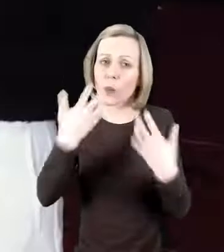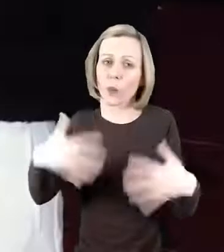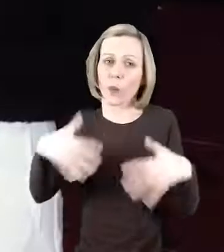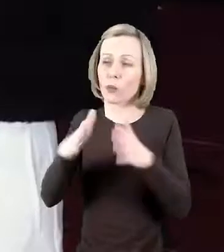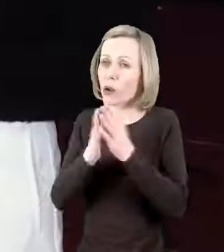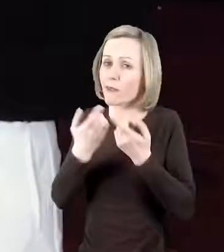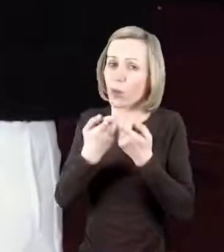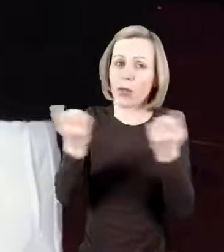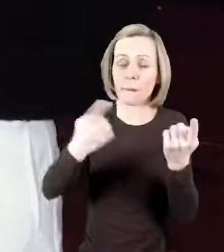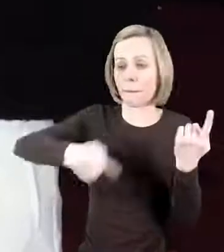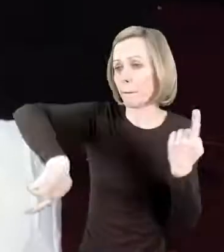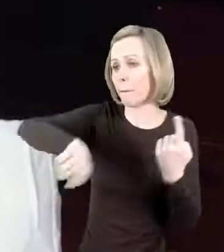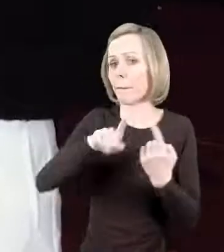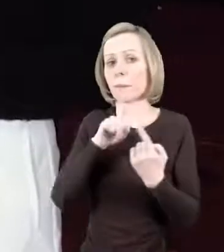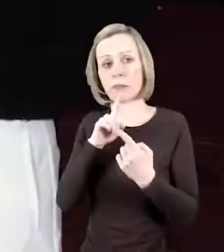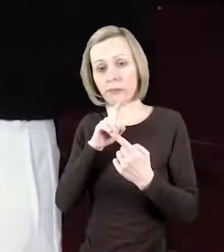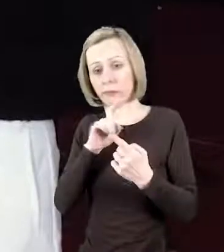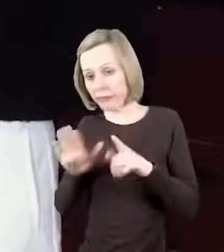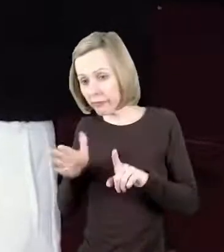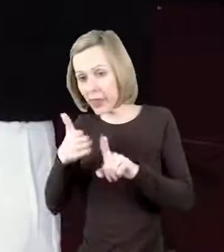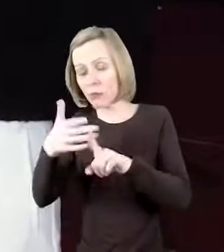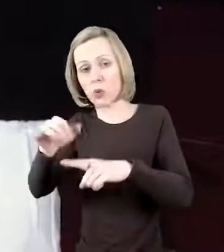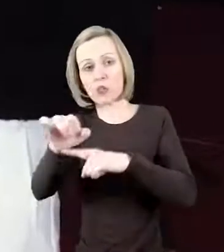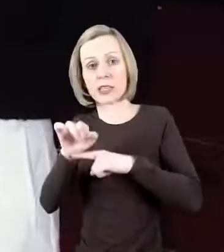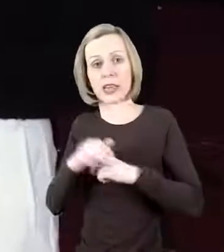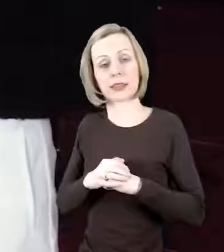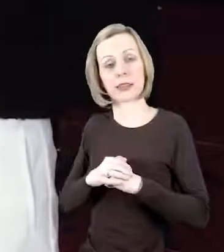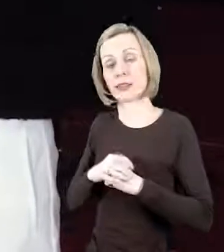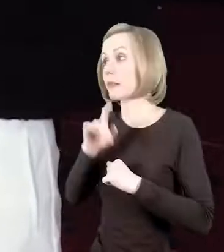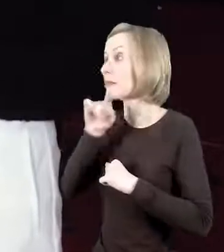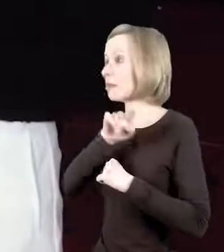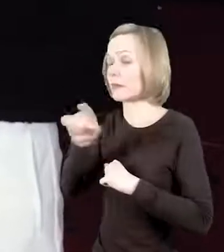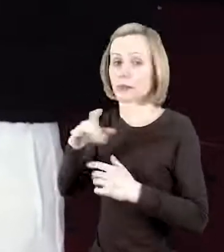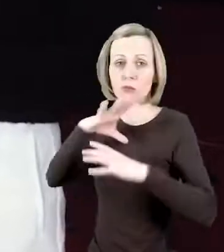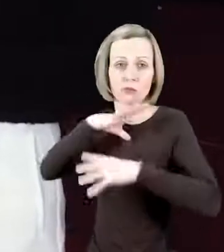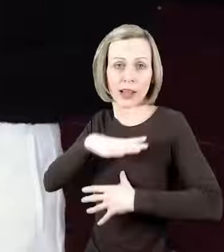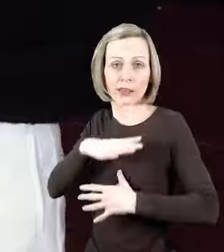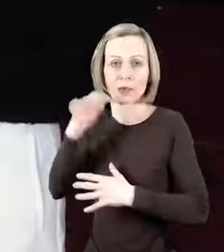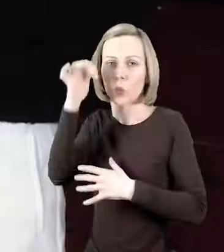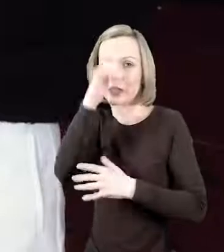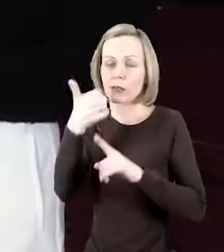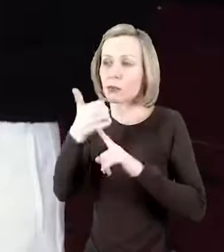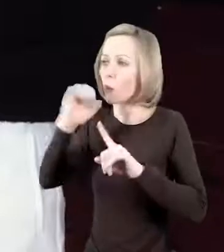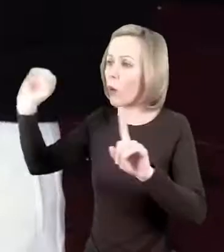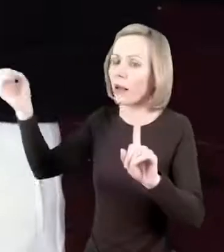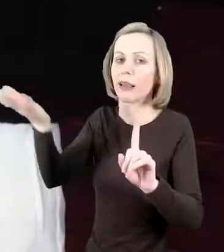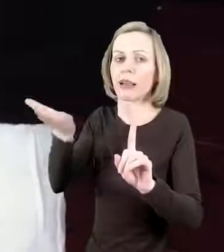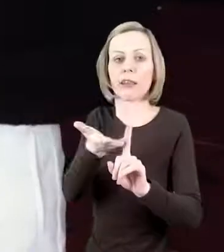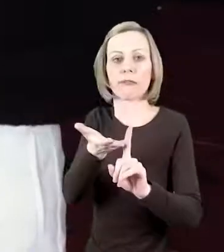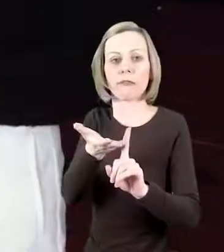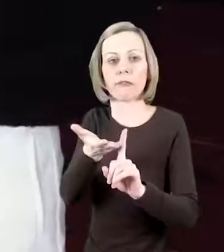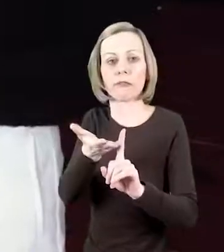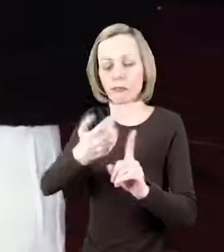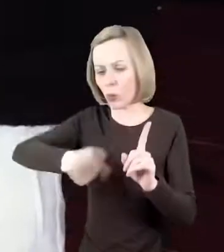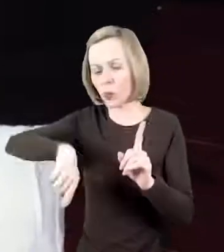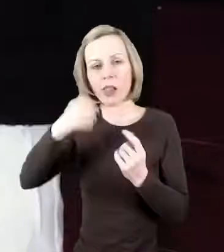all those involved in trying to protect us. Grant them supernatural rest, wisdom, support, and understanding